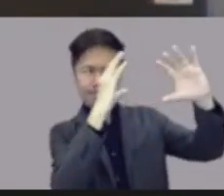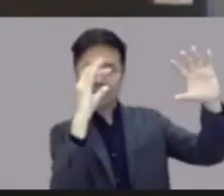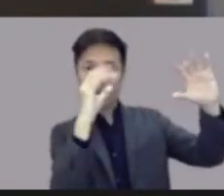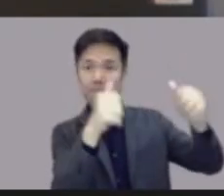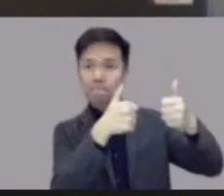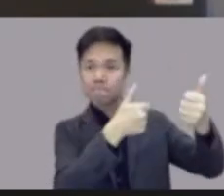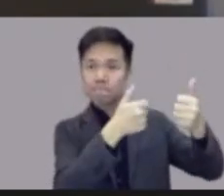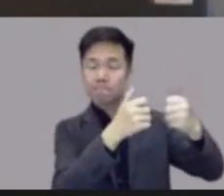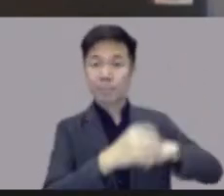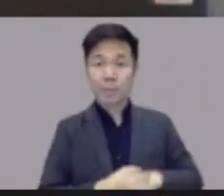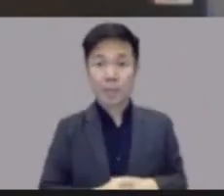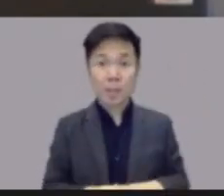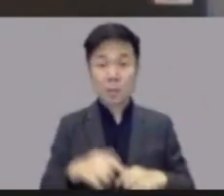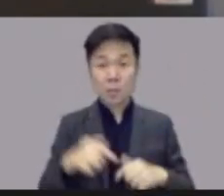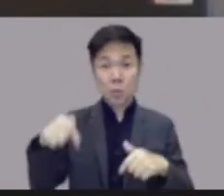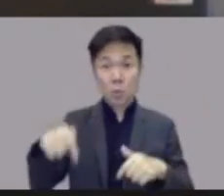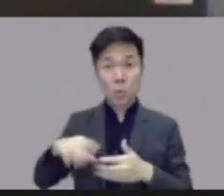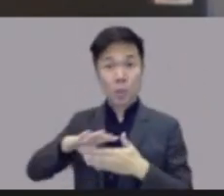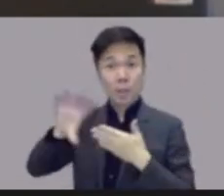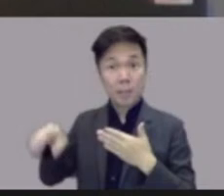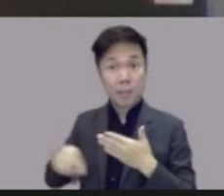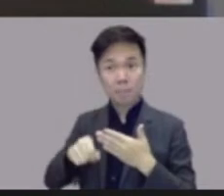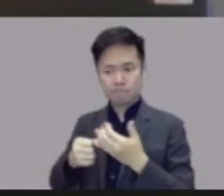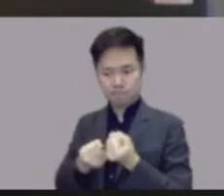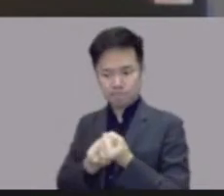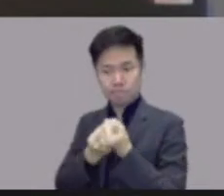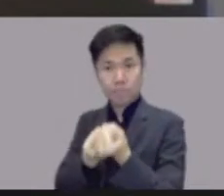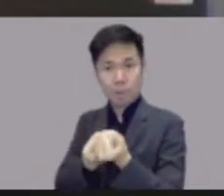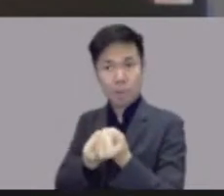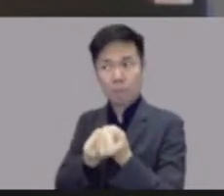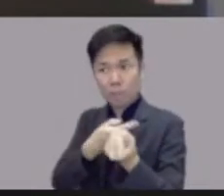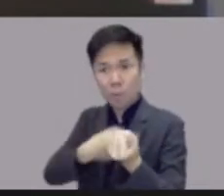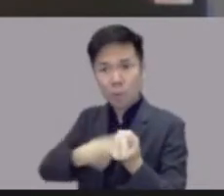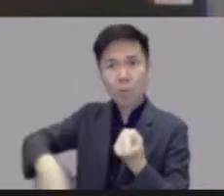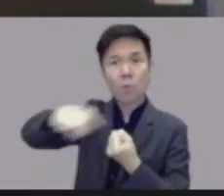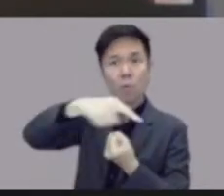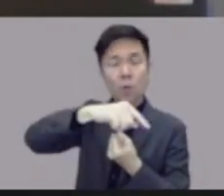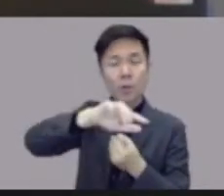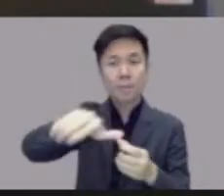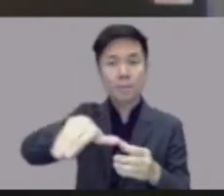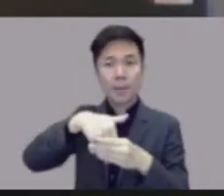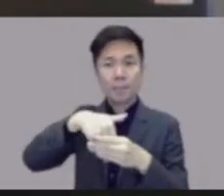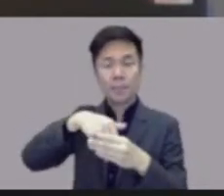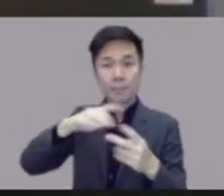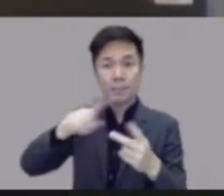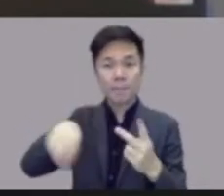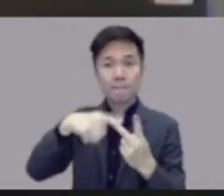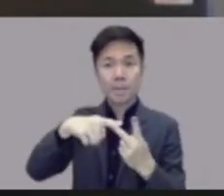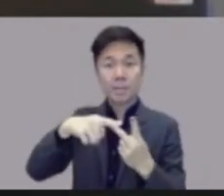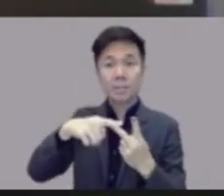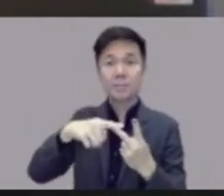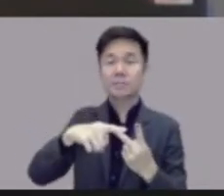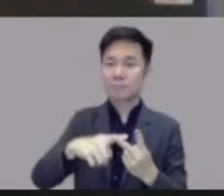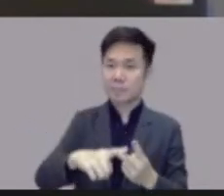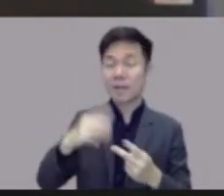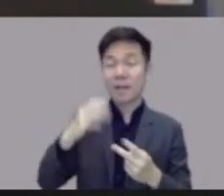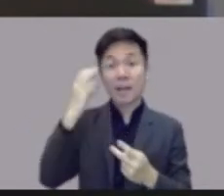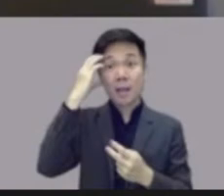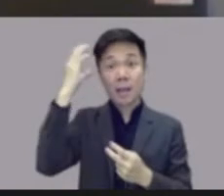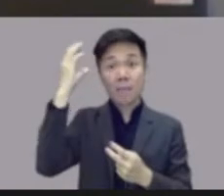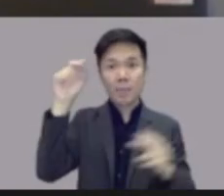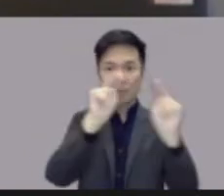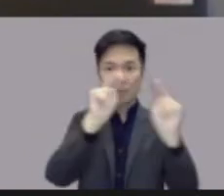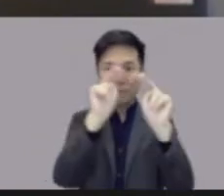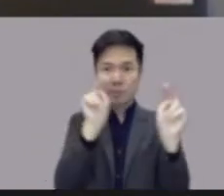been a central driving force for s-caps member states and for the intergovernmental bodies and is very much